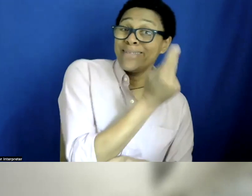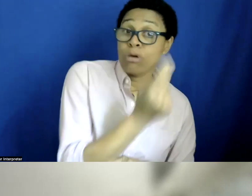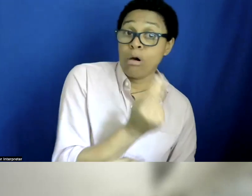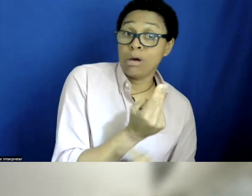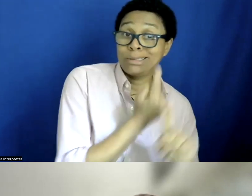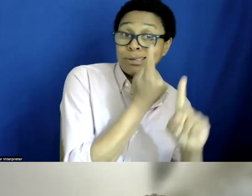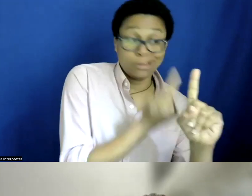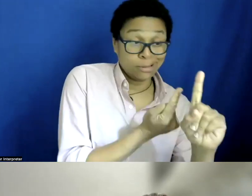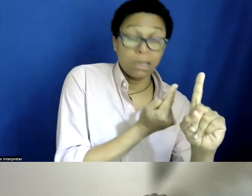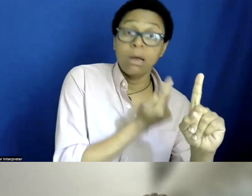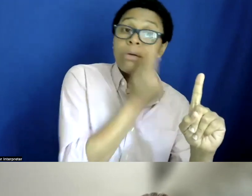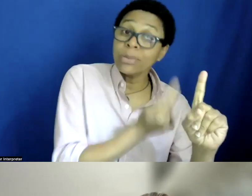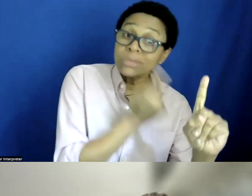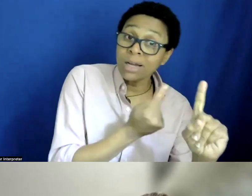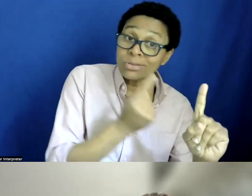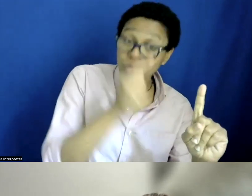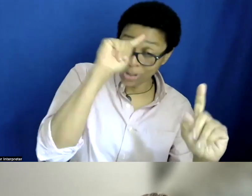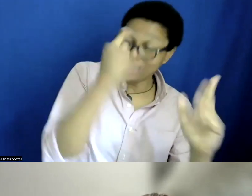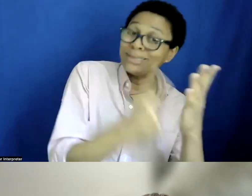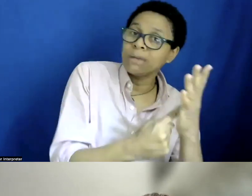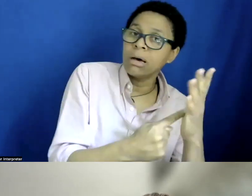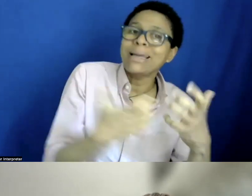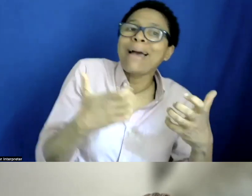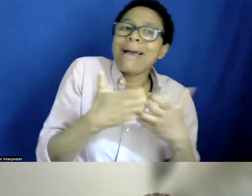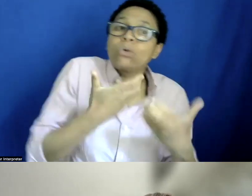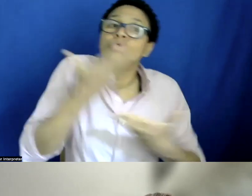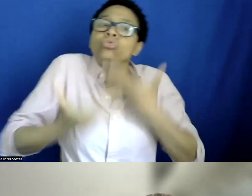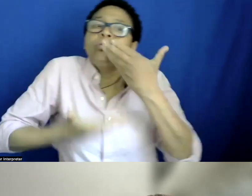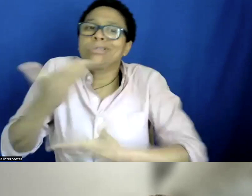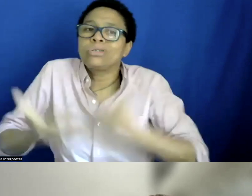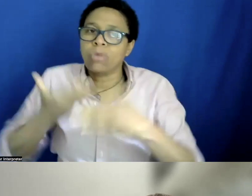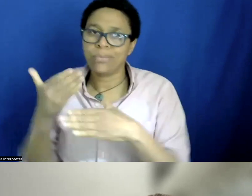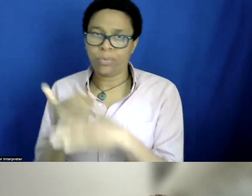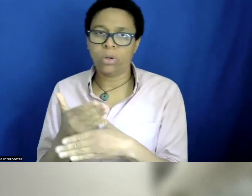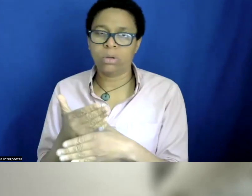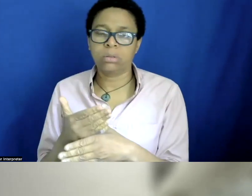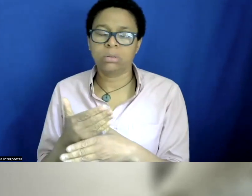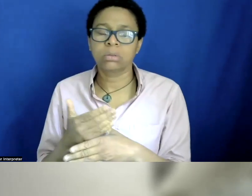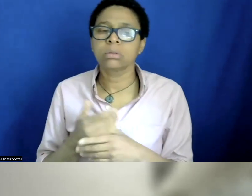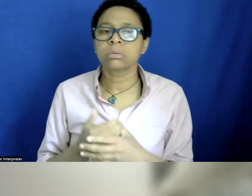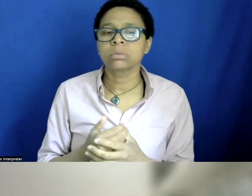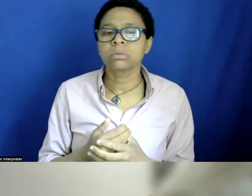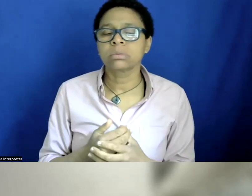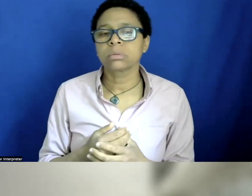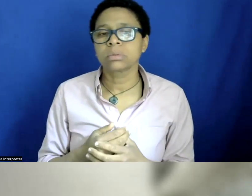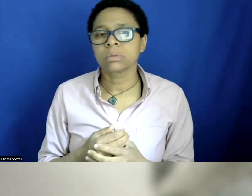to decide how the work is described and how they as an artist are described and how much